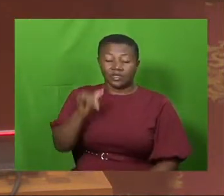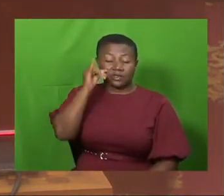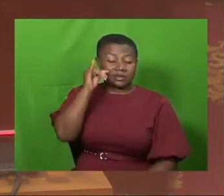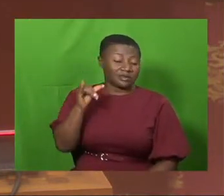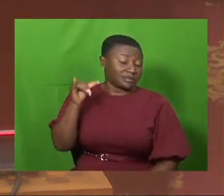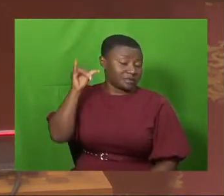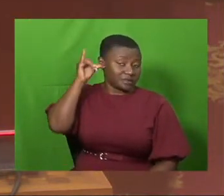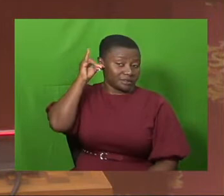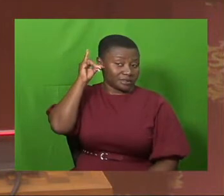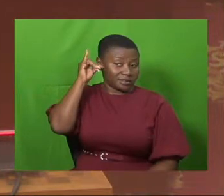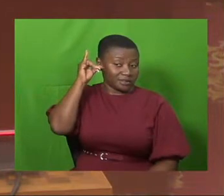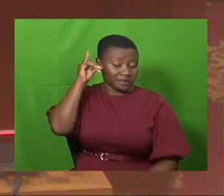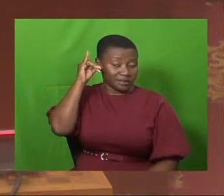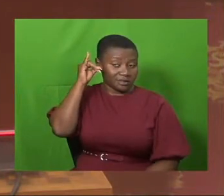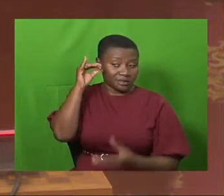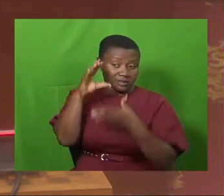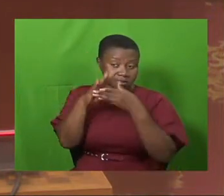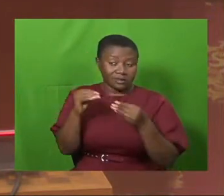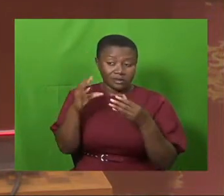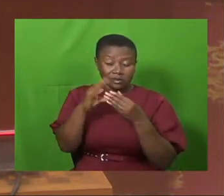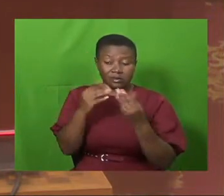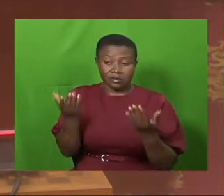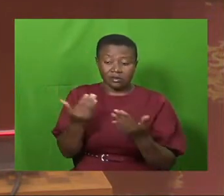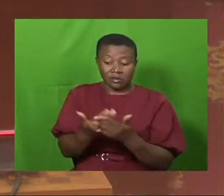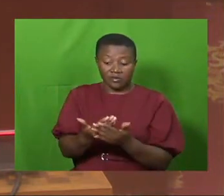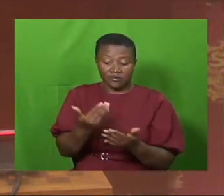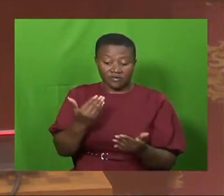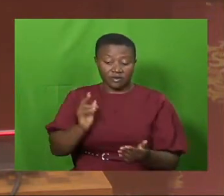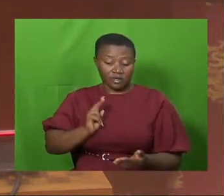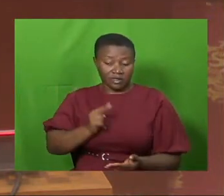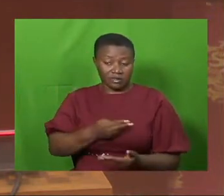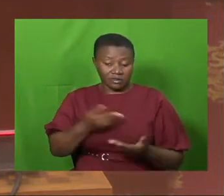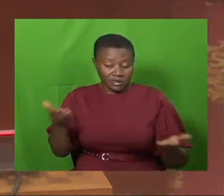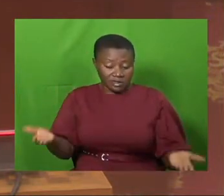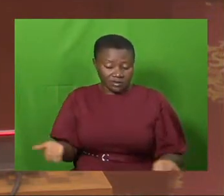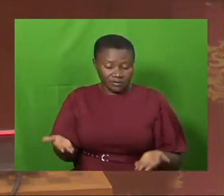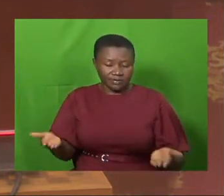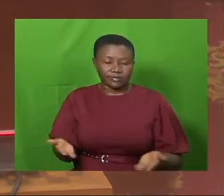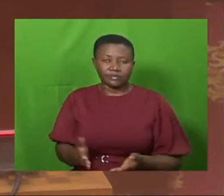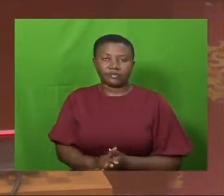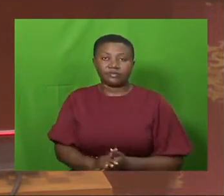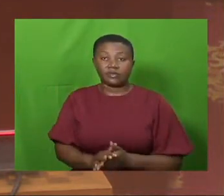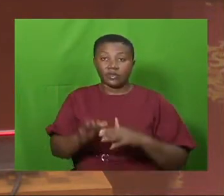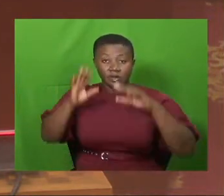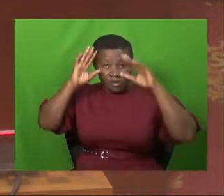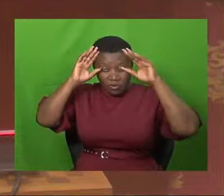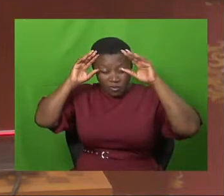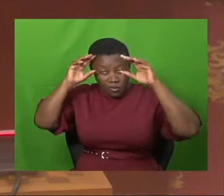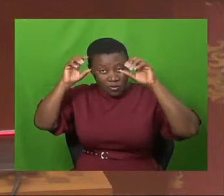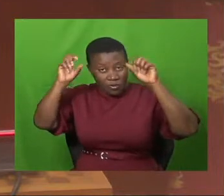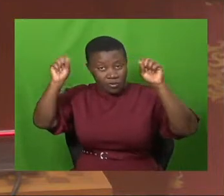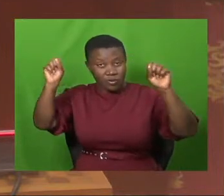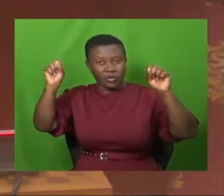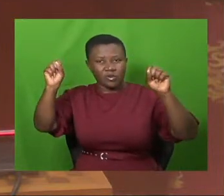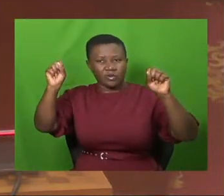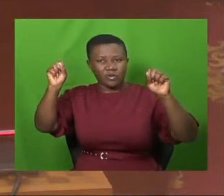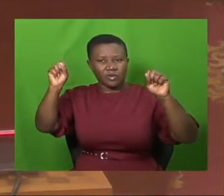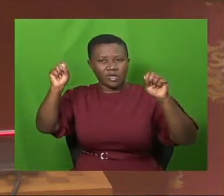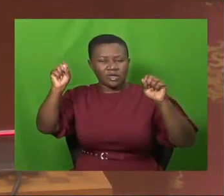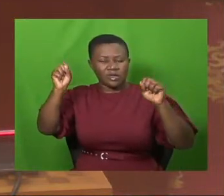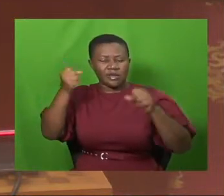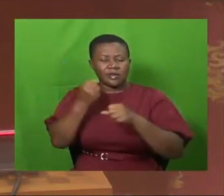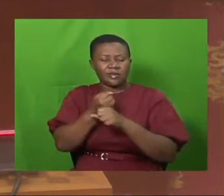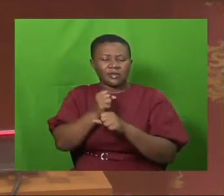statement, before us in this hallowed chamber, Mr. President made an honest